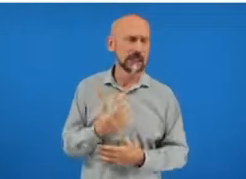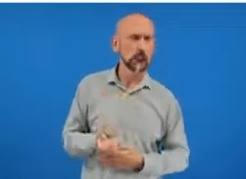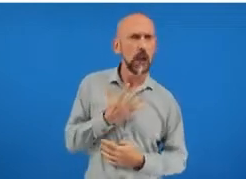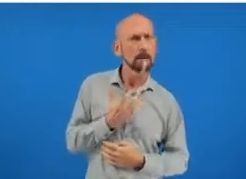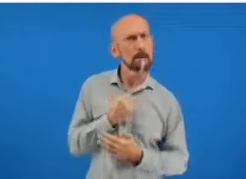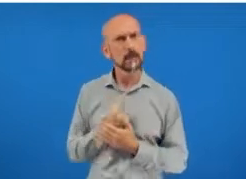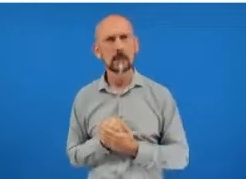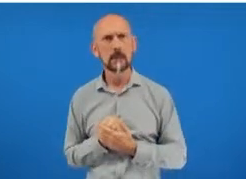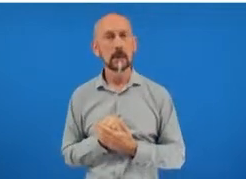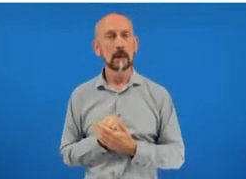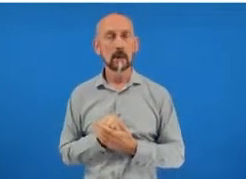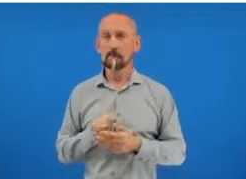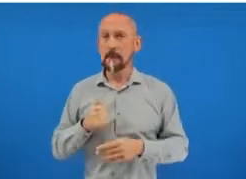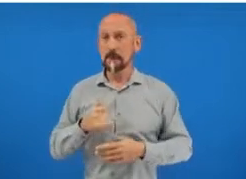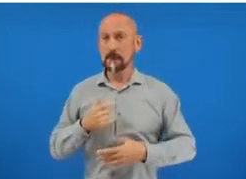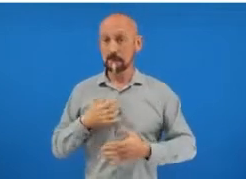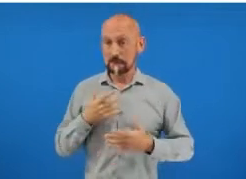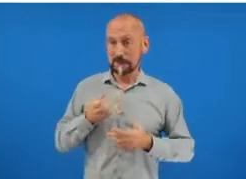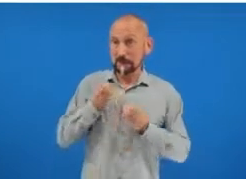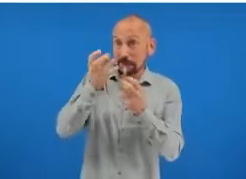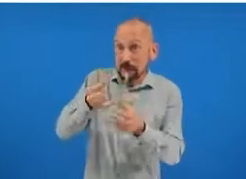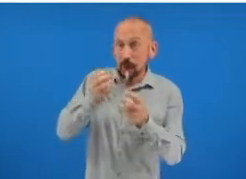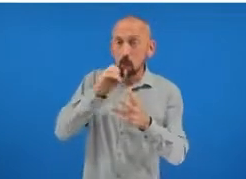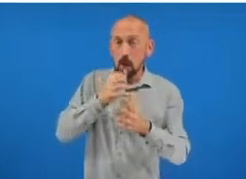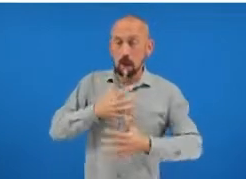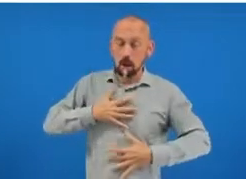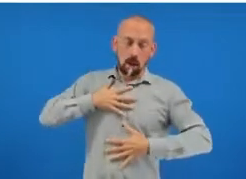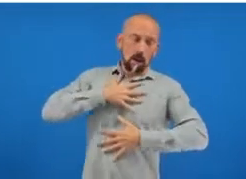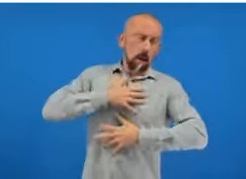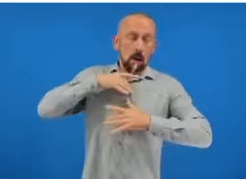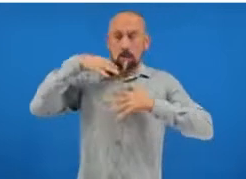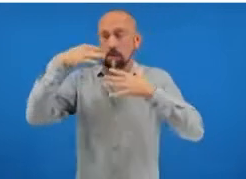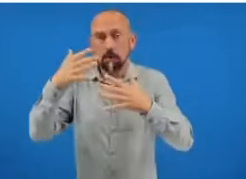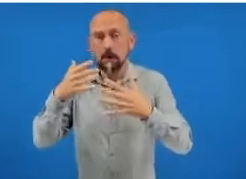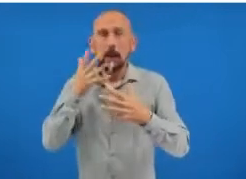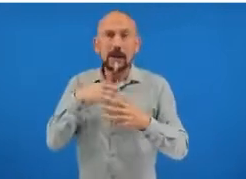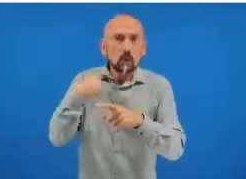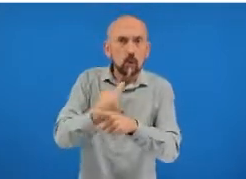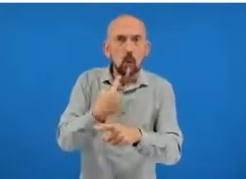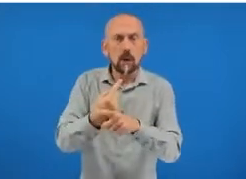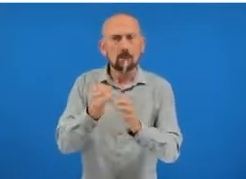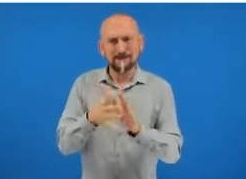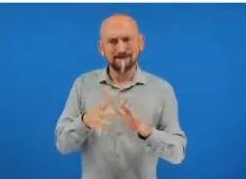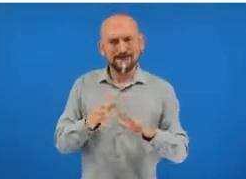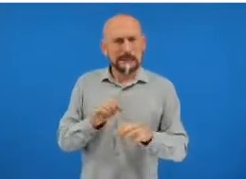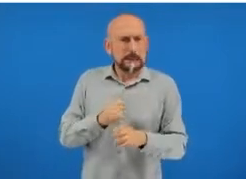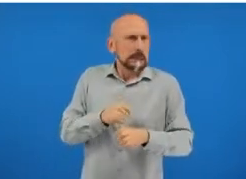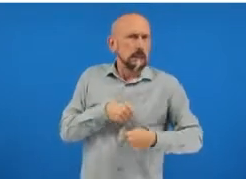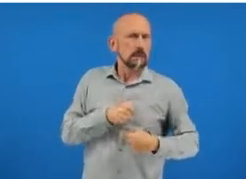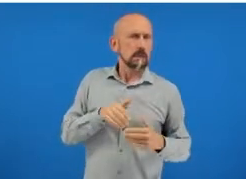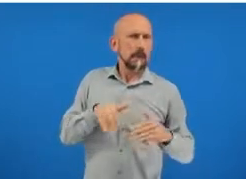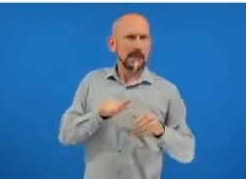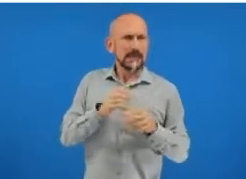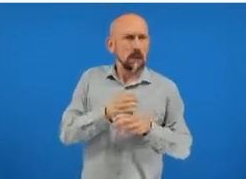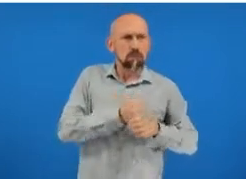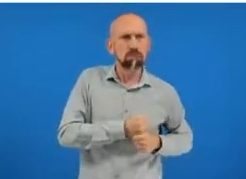of becoming emotional if we talk about these things, or saying certain thoughts aloud might mean we hold back. So questionnaires